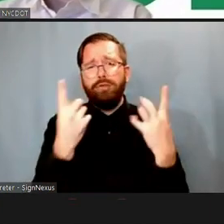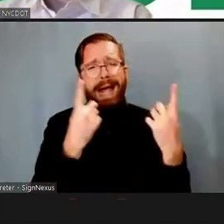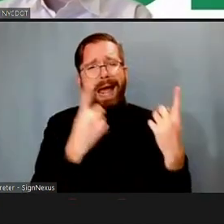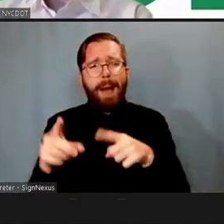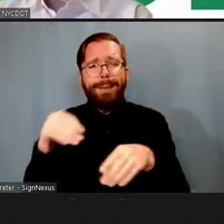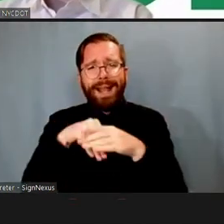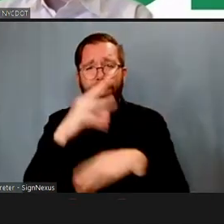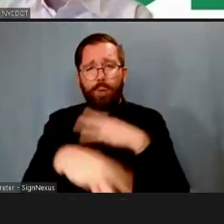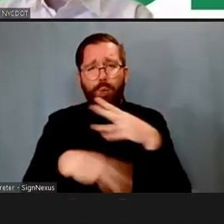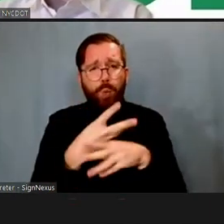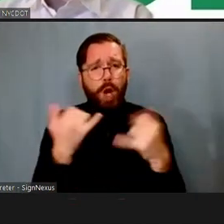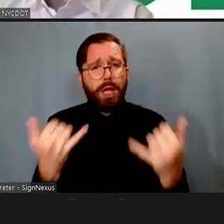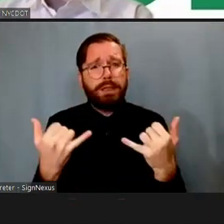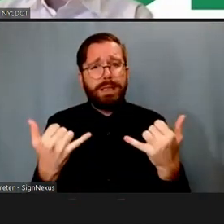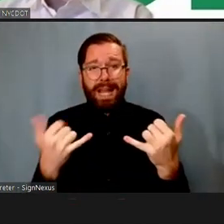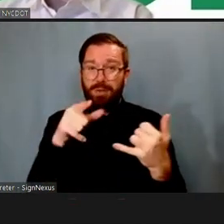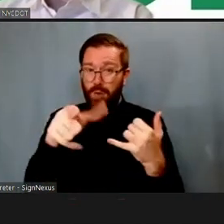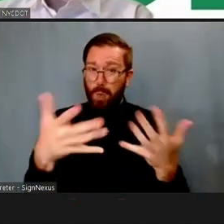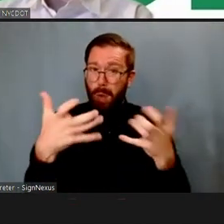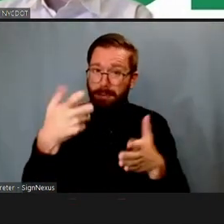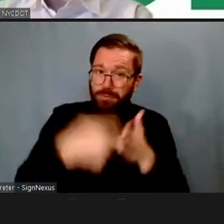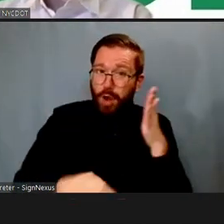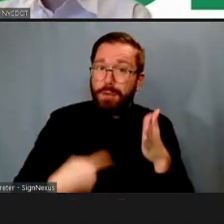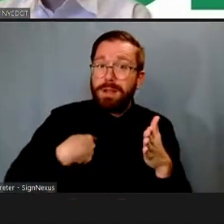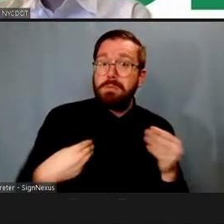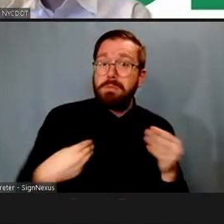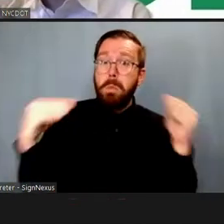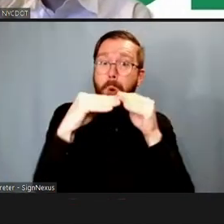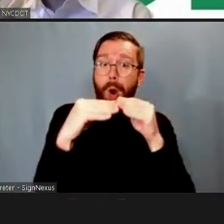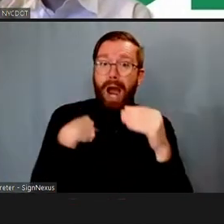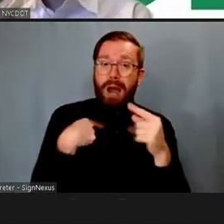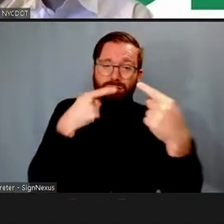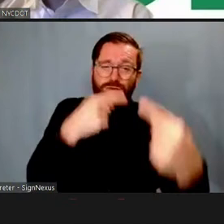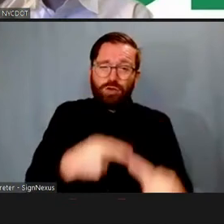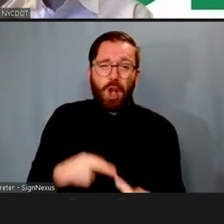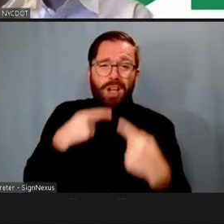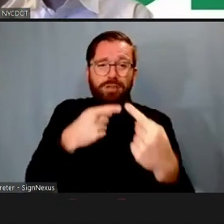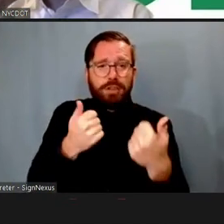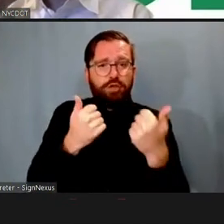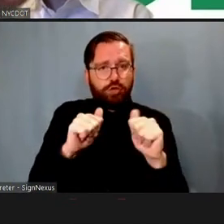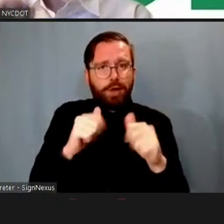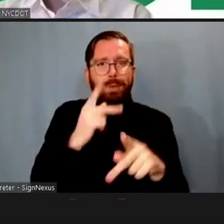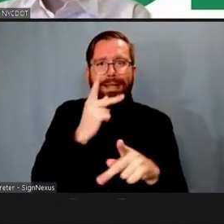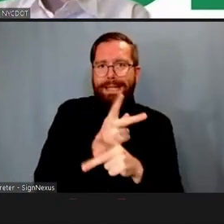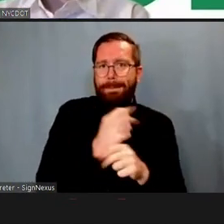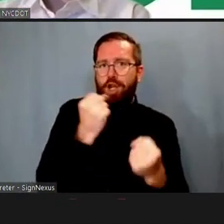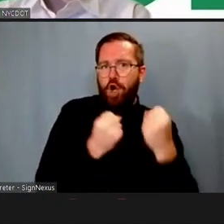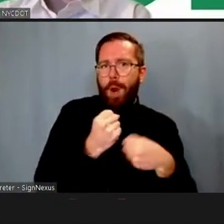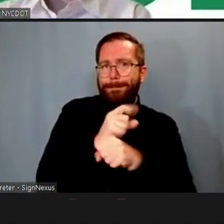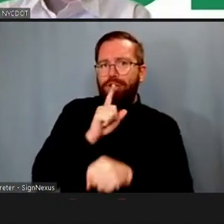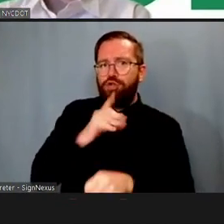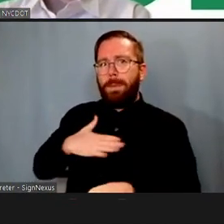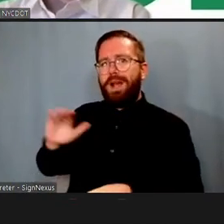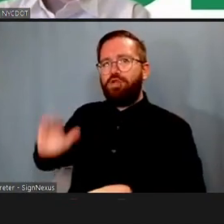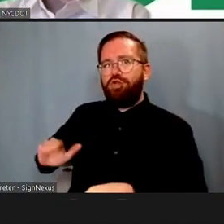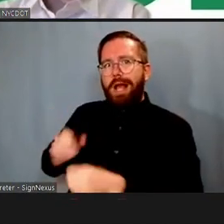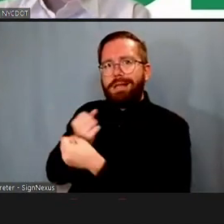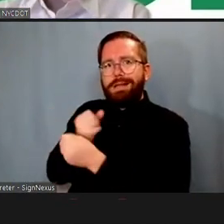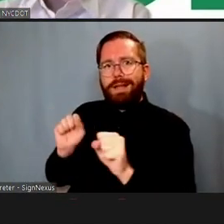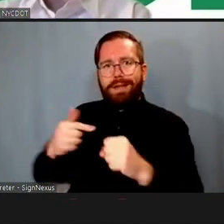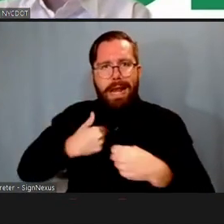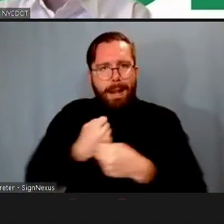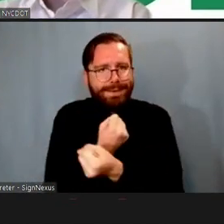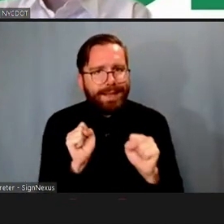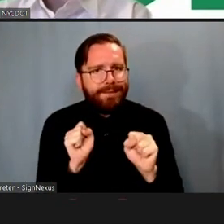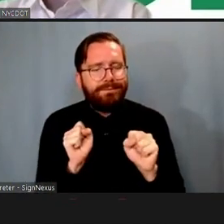us pay more i'm already struggling trying to keep a car so that my child is safe so that i am safe so we